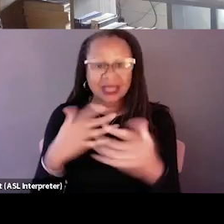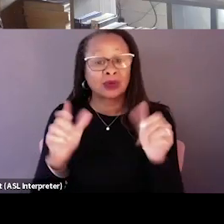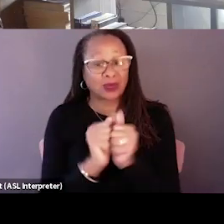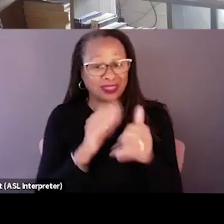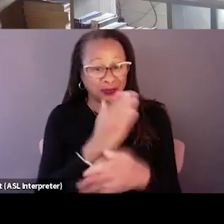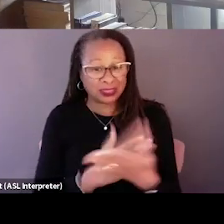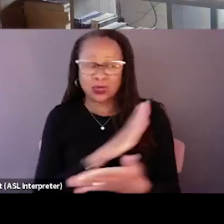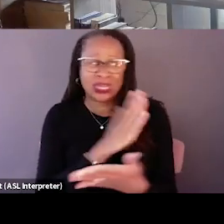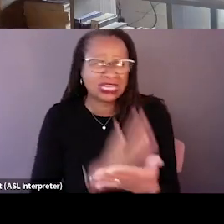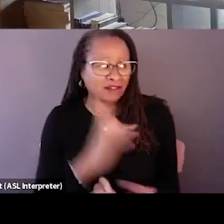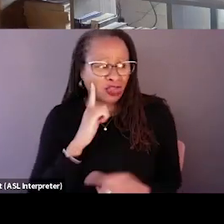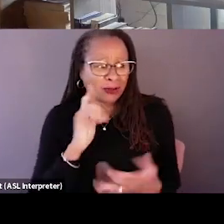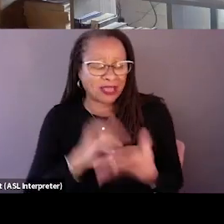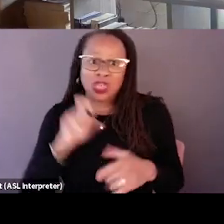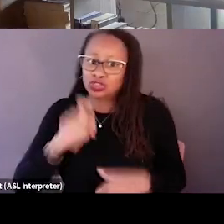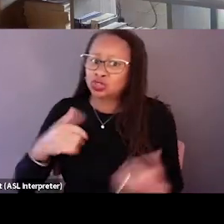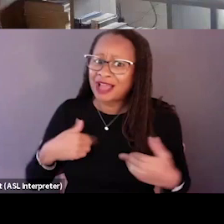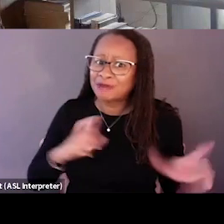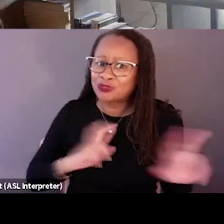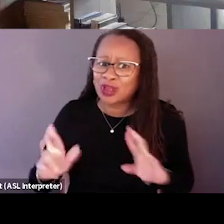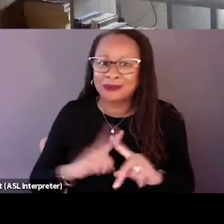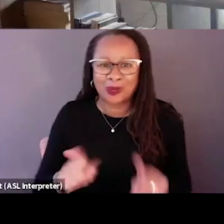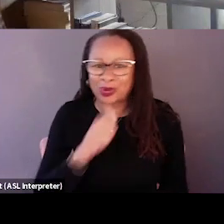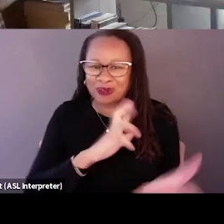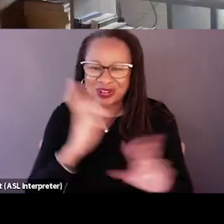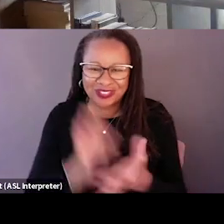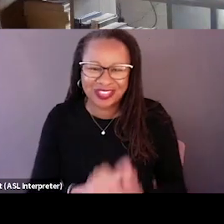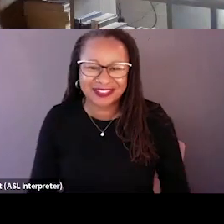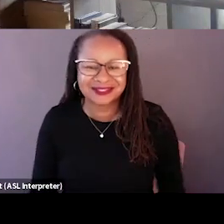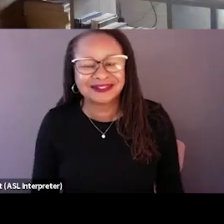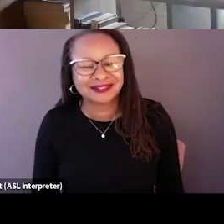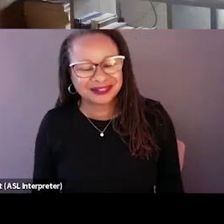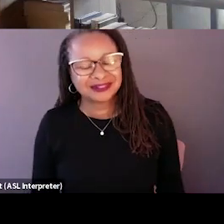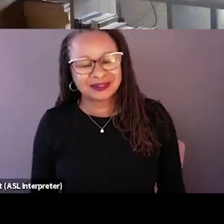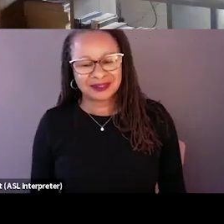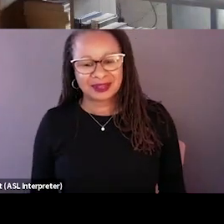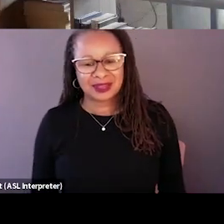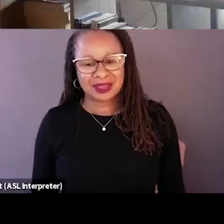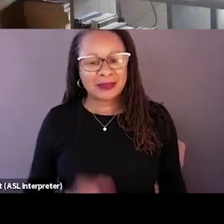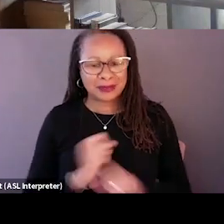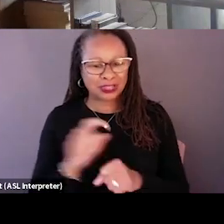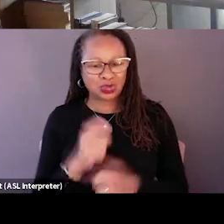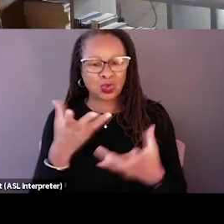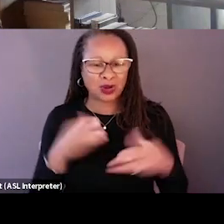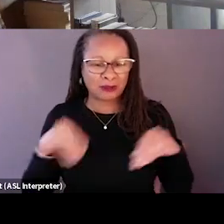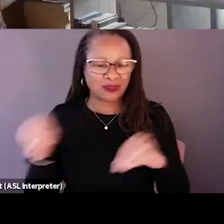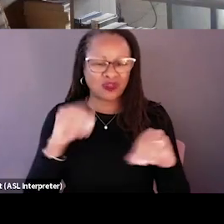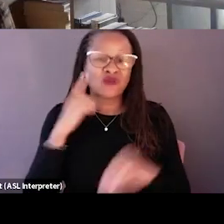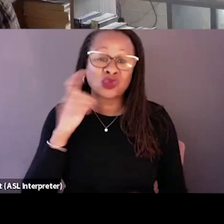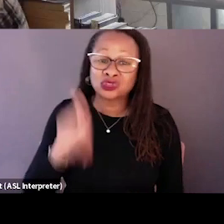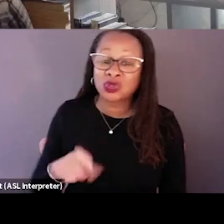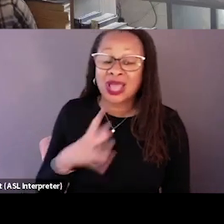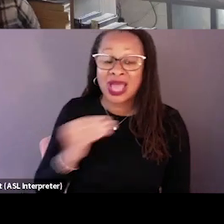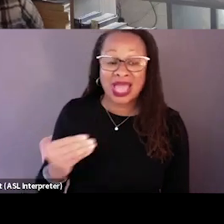never anticipated, but we should have. Right. Mm. Yeah, it makes you want to move for Yeah, sure. and there's